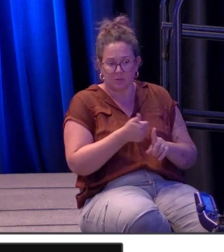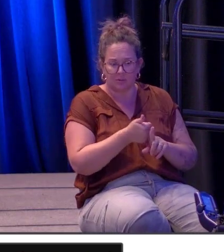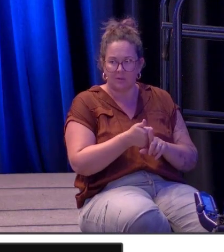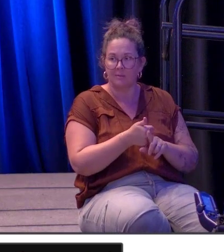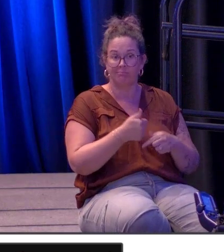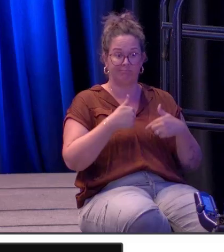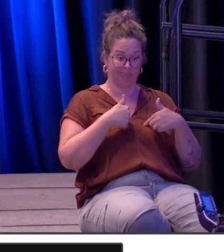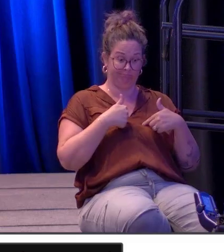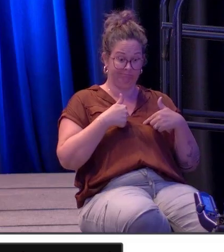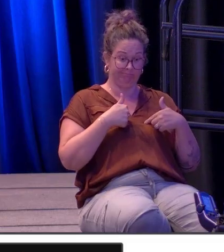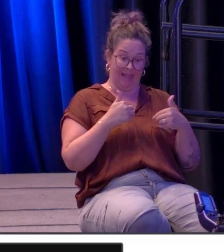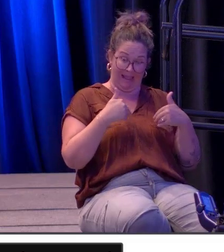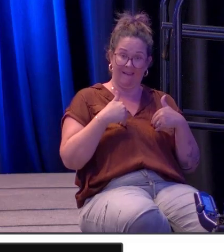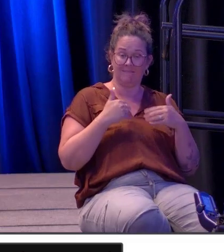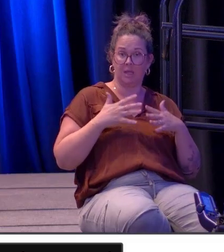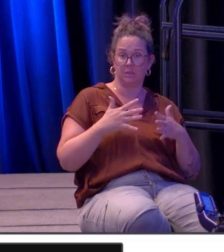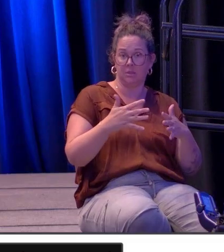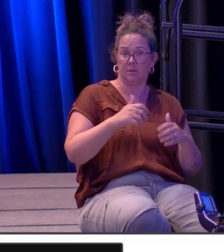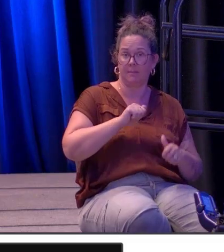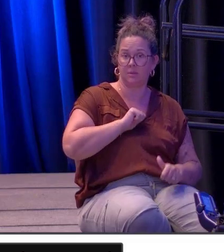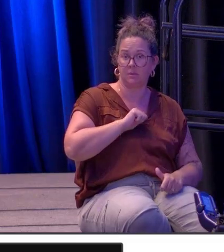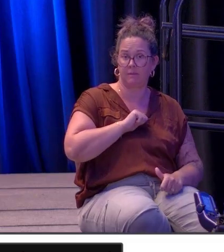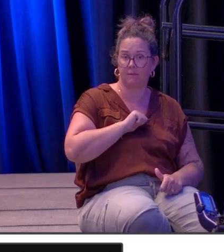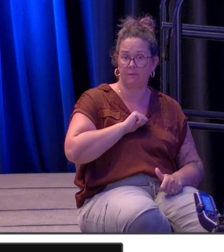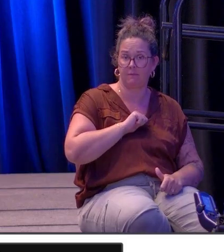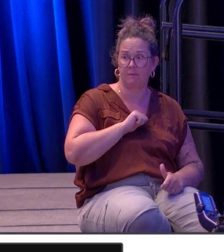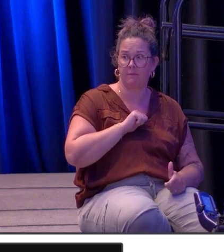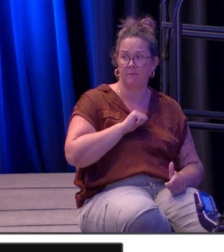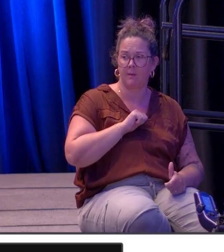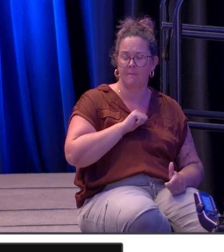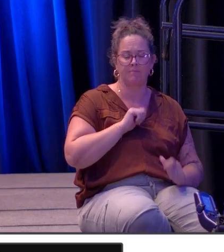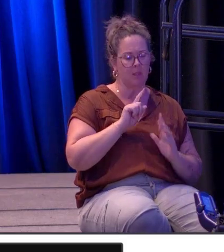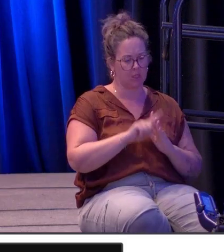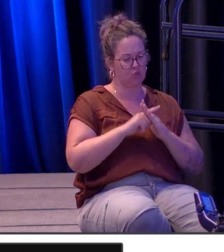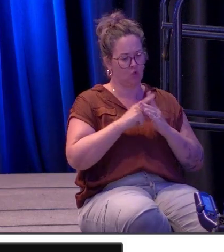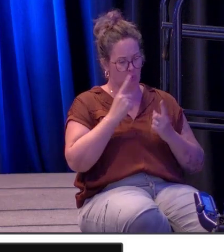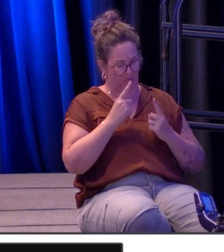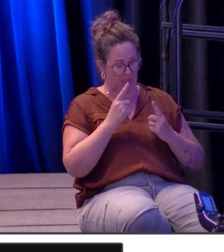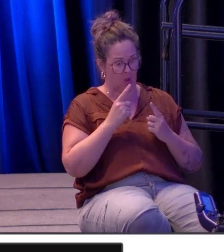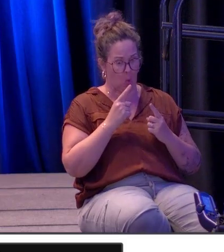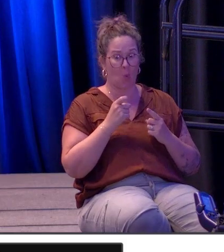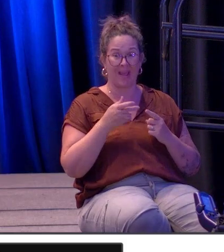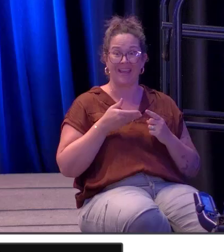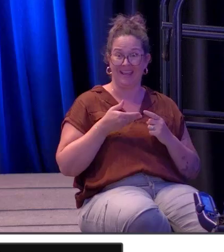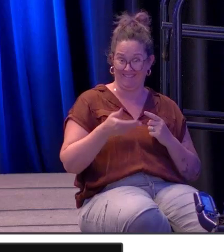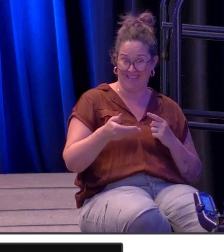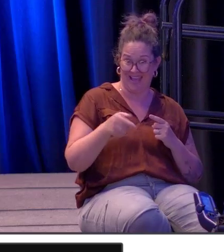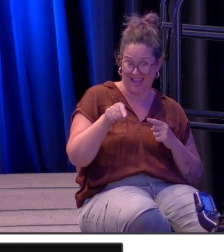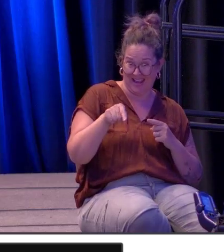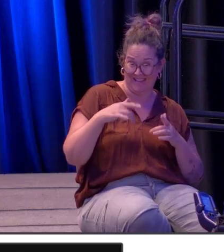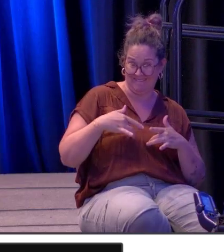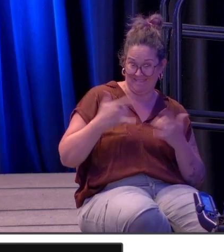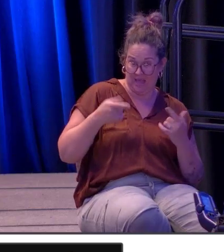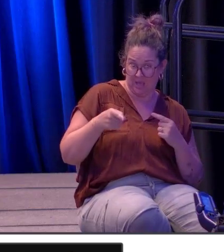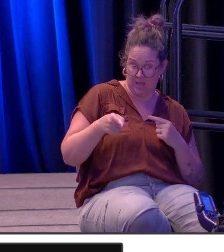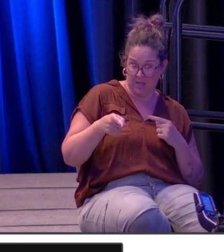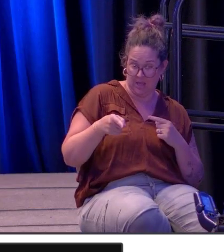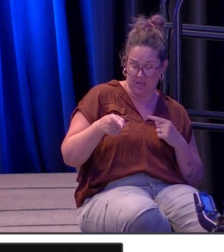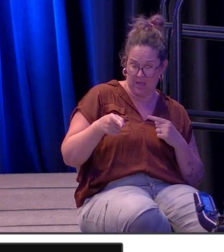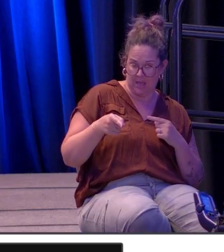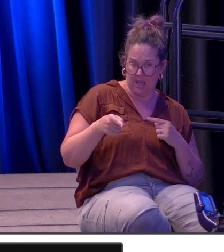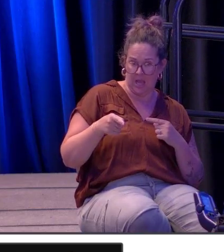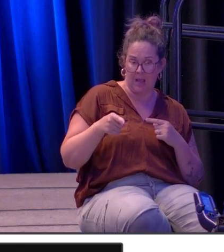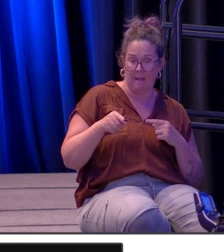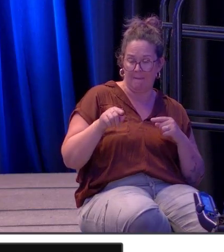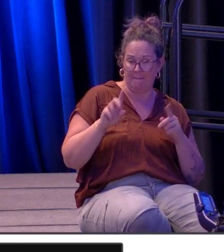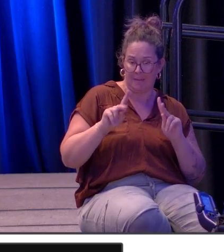who has anxiety, you start to think about, okay, I got invited to this event. I need to think about, people are going to look at